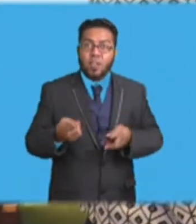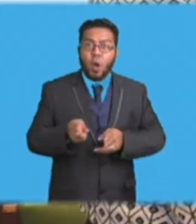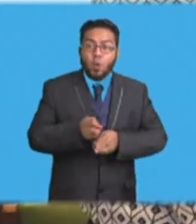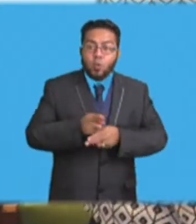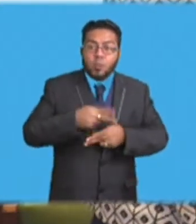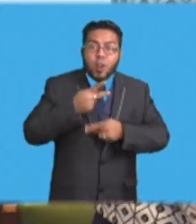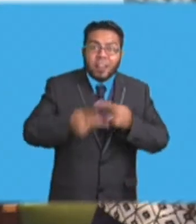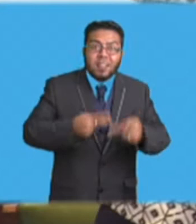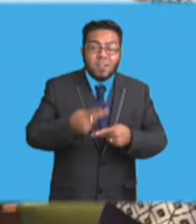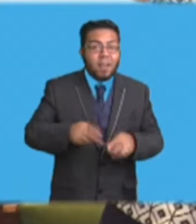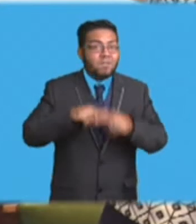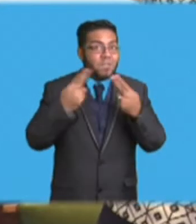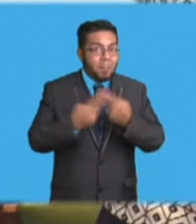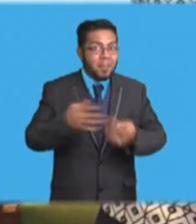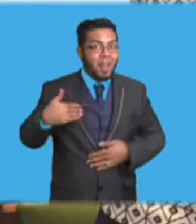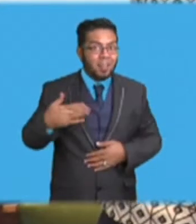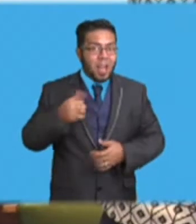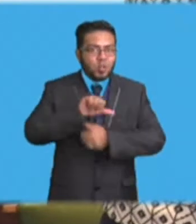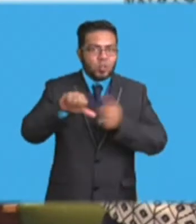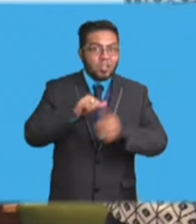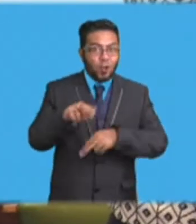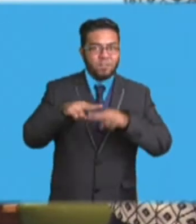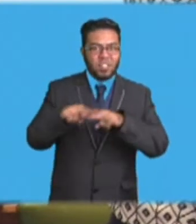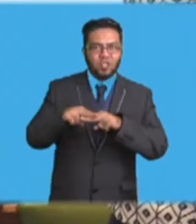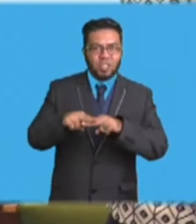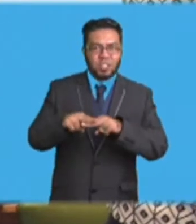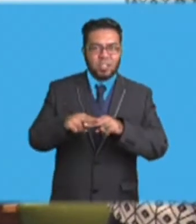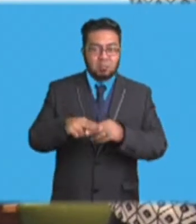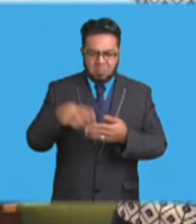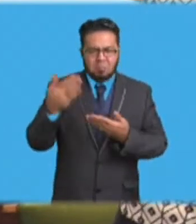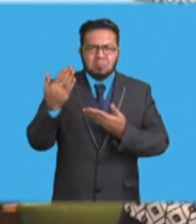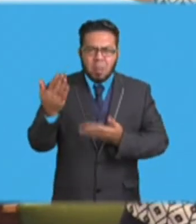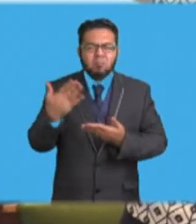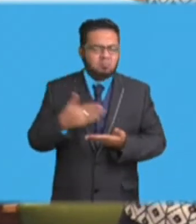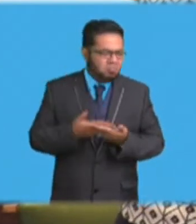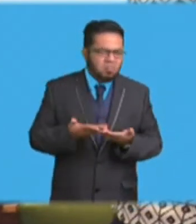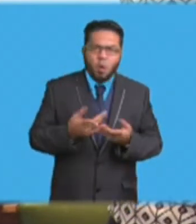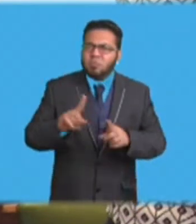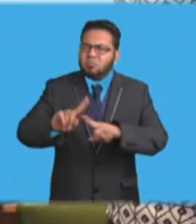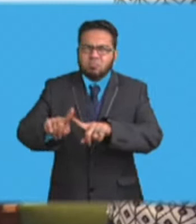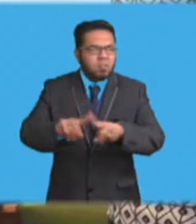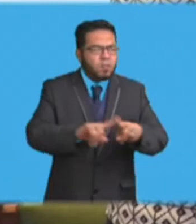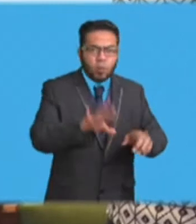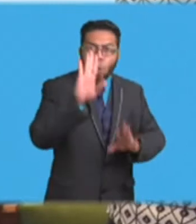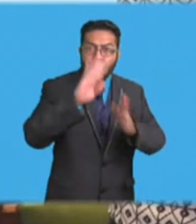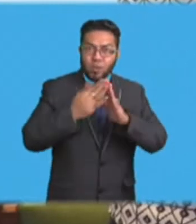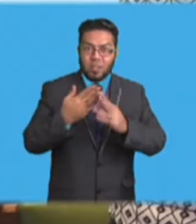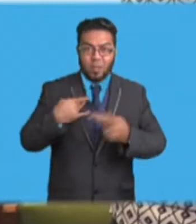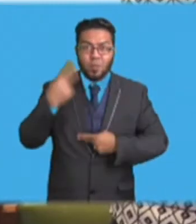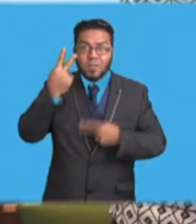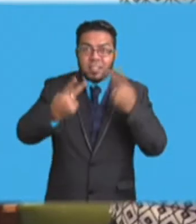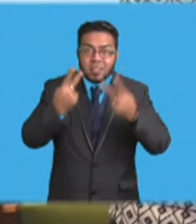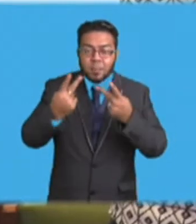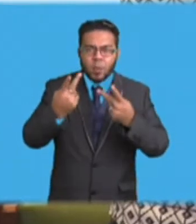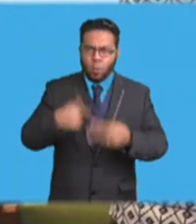Reproductive and Family Health Association of Fiji. Depending on the communities that we visit, we are also in